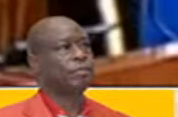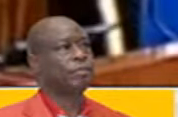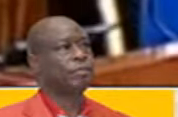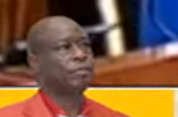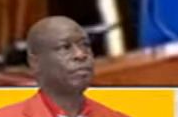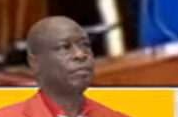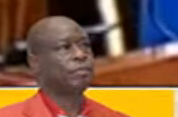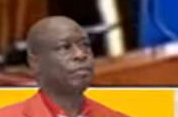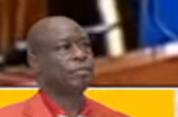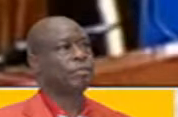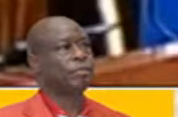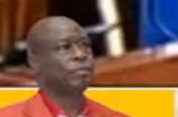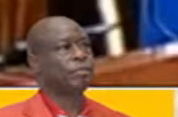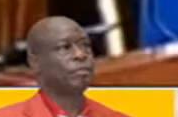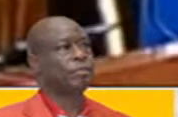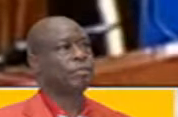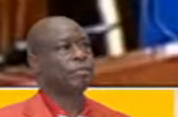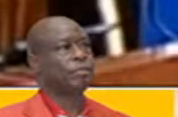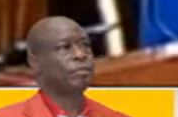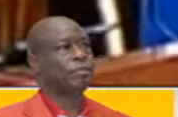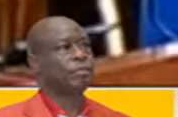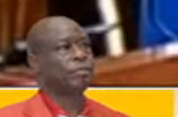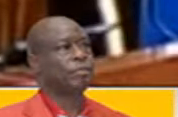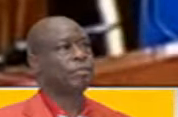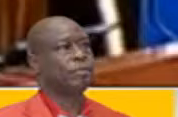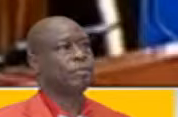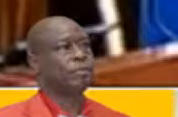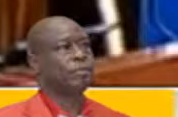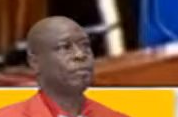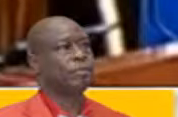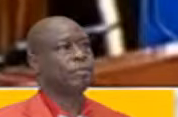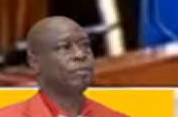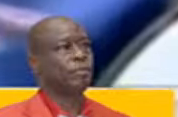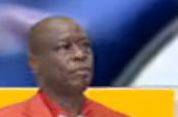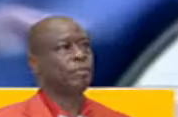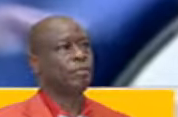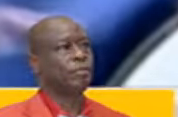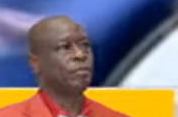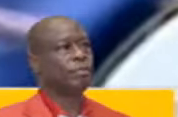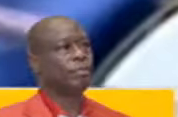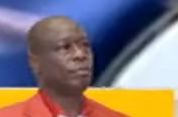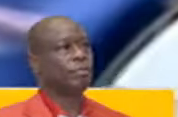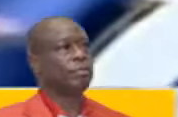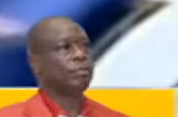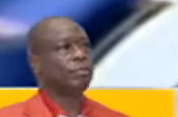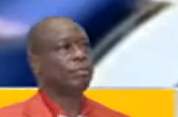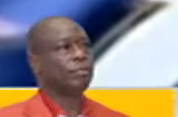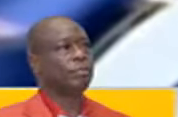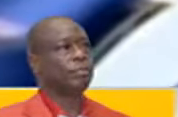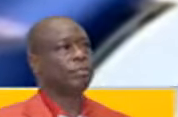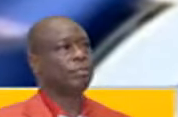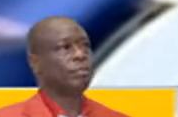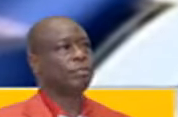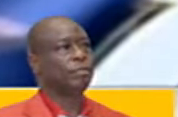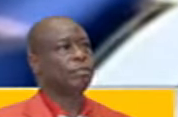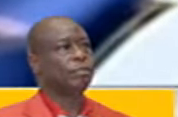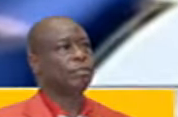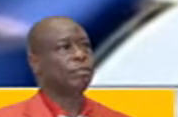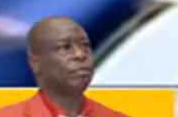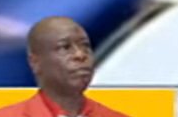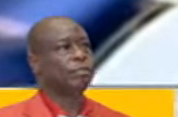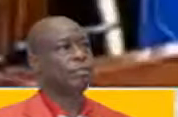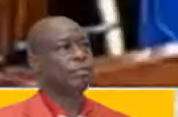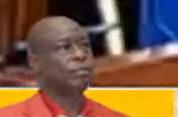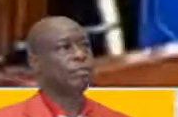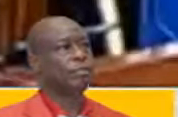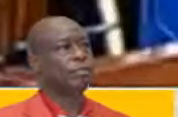it is correct that even others who were there made statements against the judiciary. And there is no problem with that. So what is